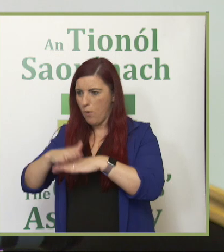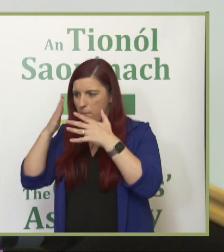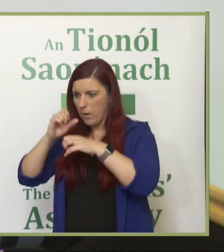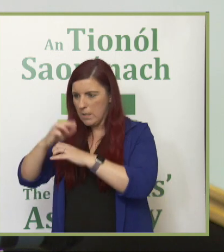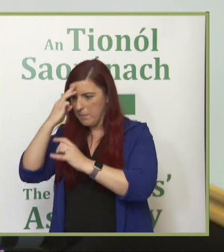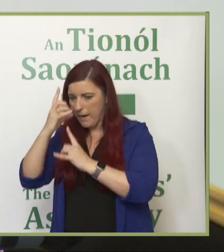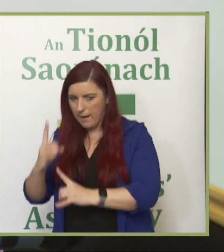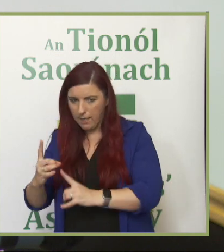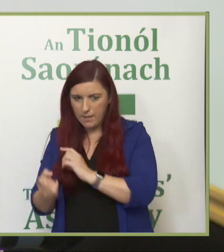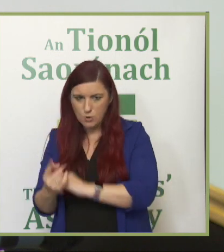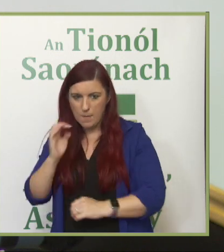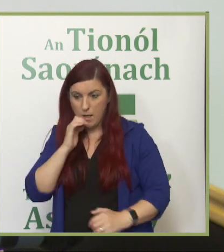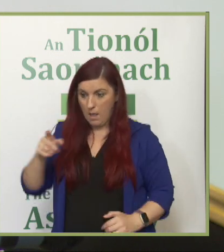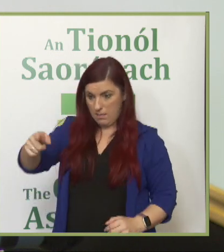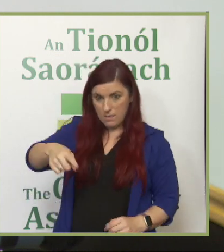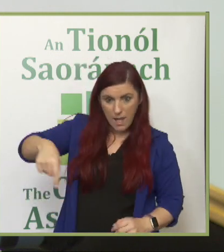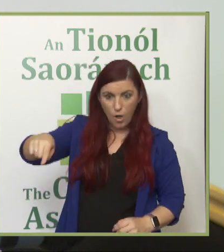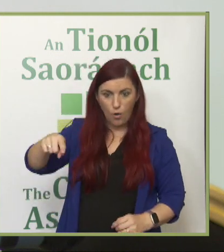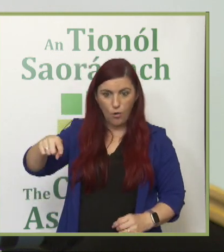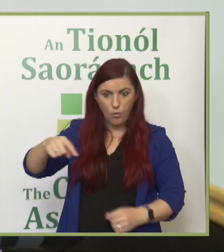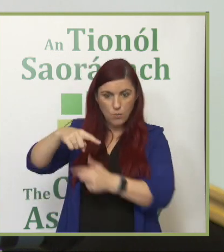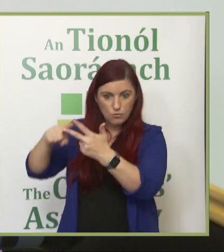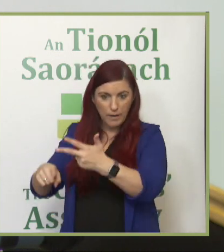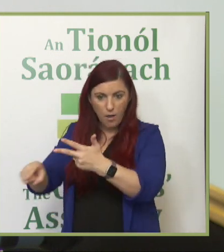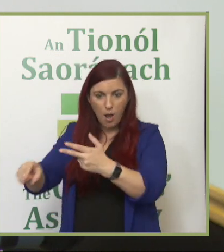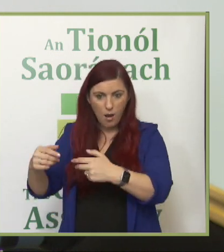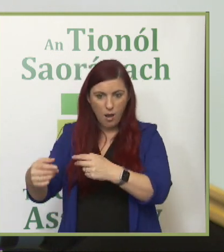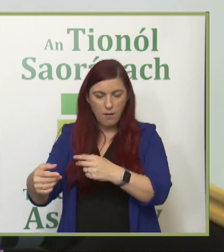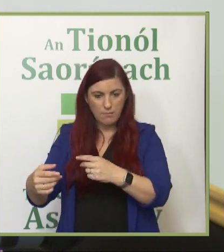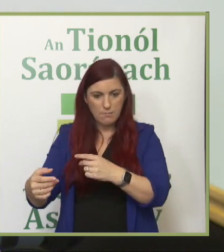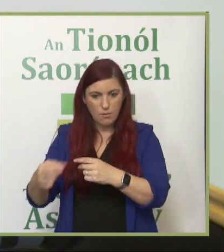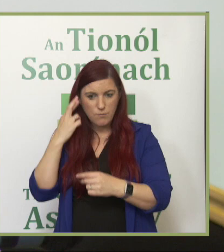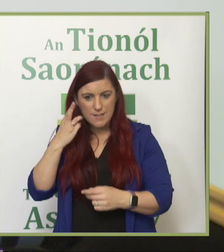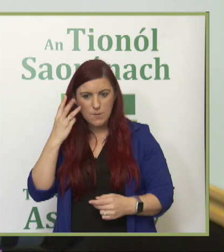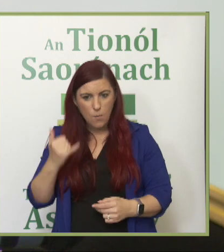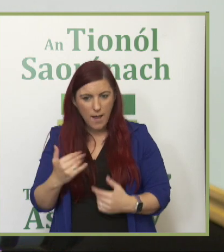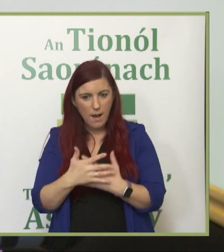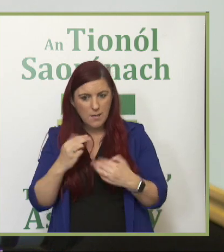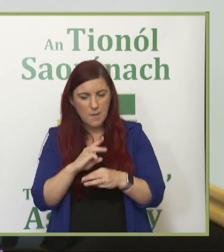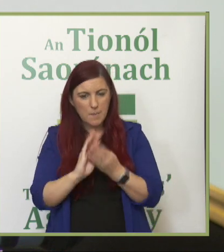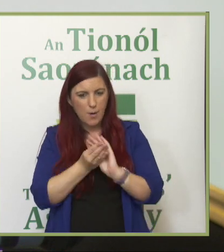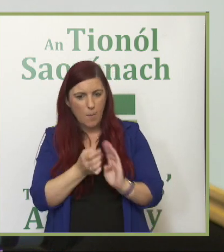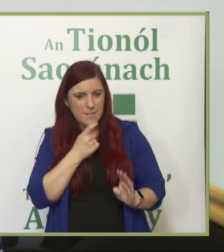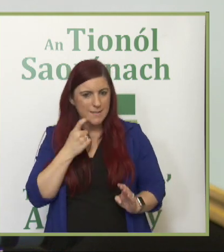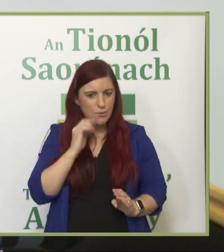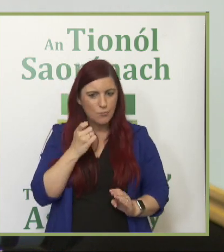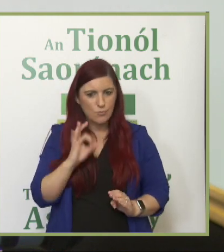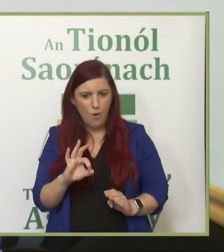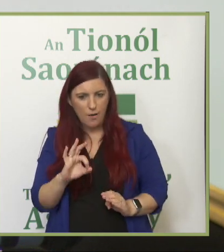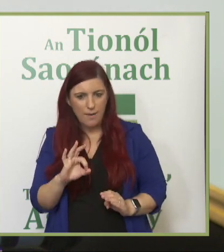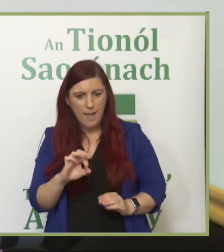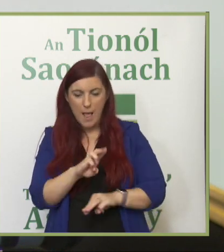are the causes of a lot of the drugs addiction and the people that we meet on a 24-hour